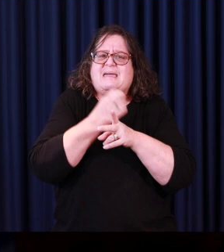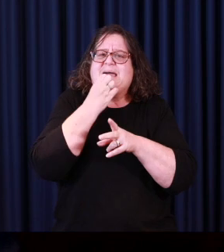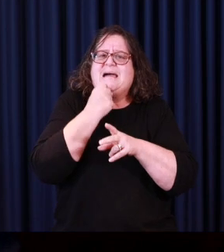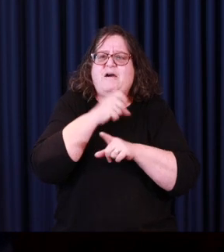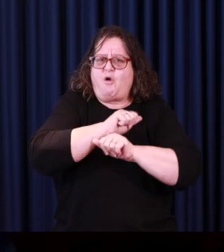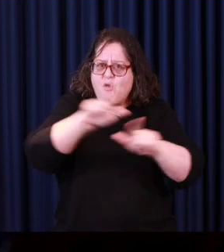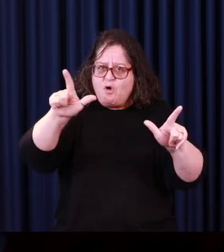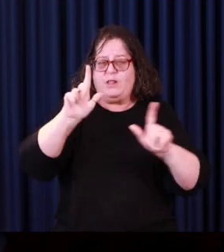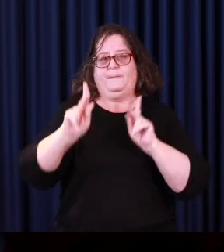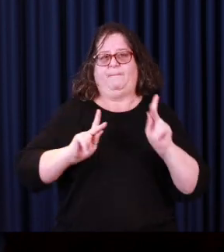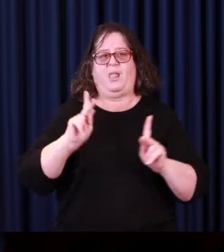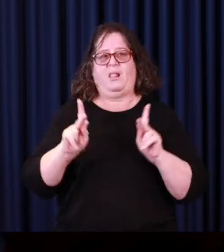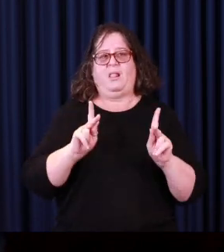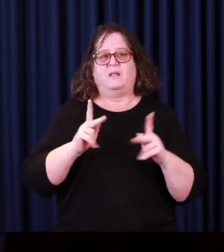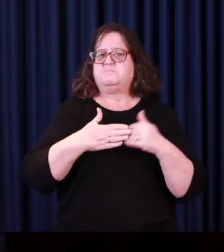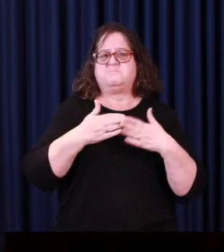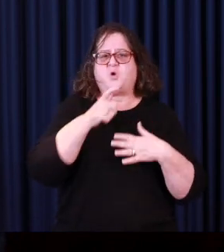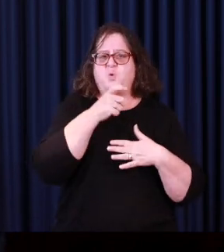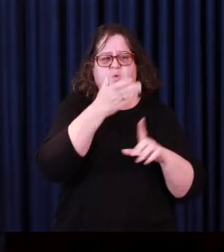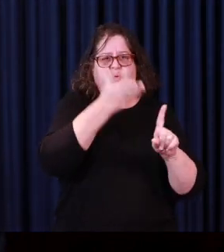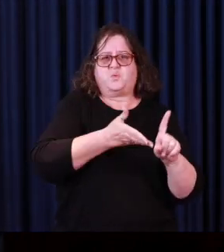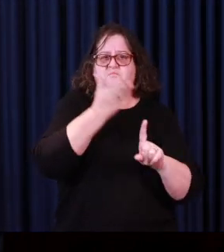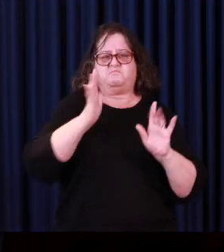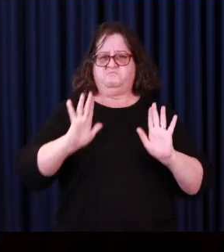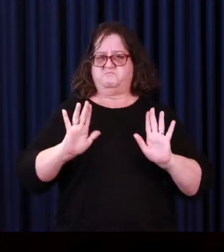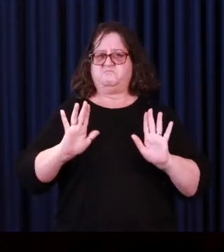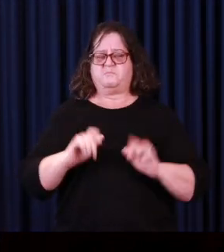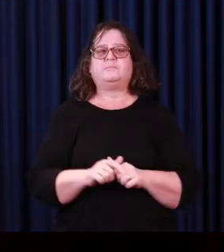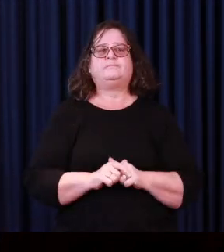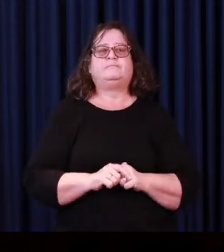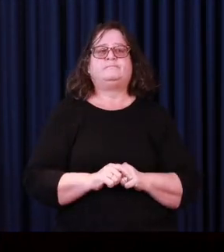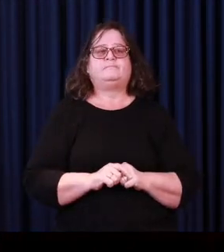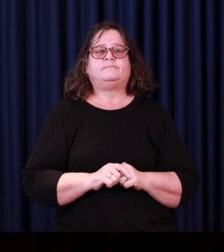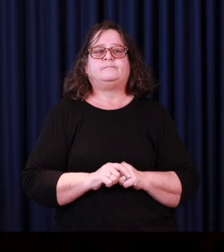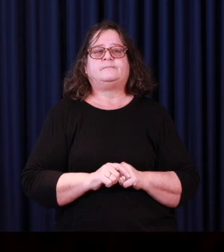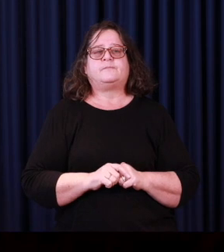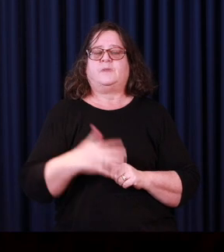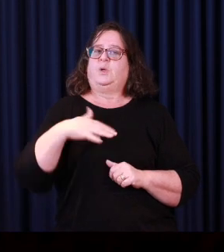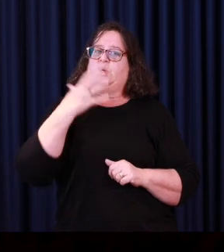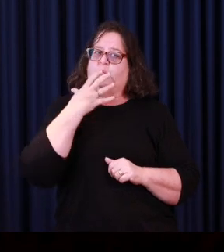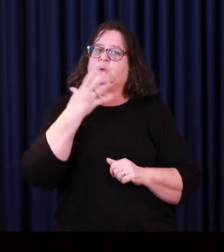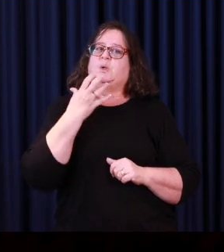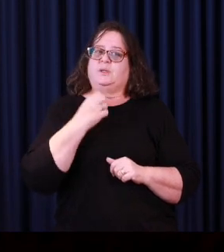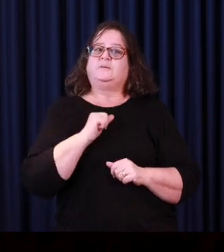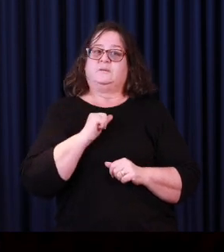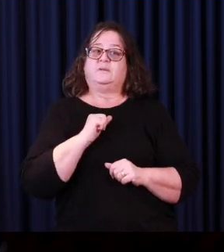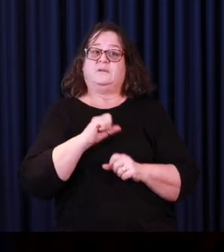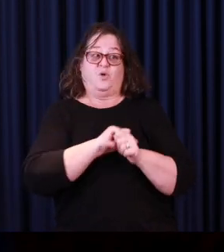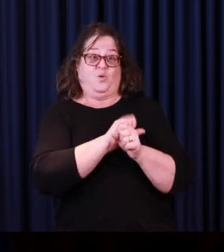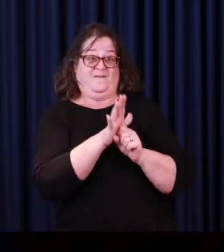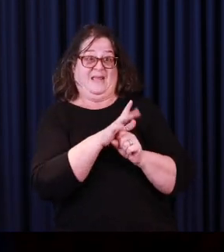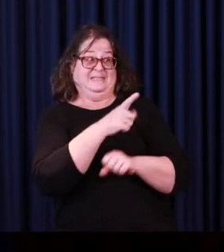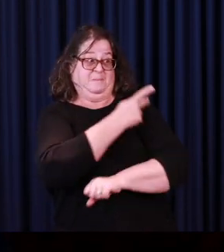doesn't matter who you are. It's been a time when COVID patients can't even see their families,